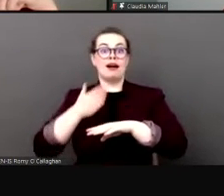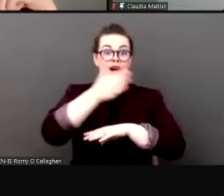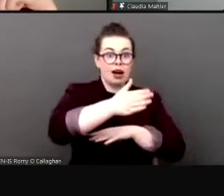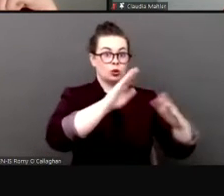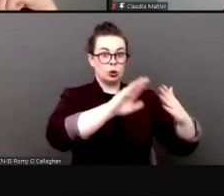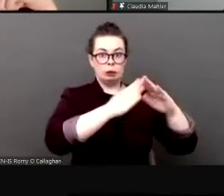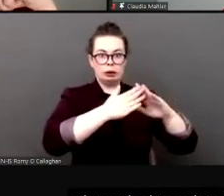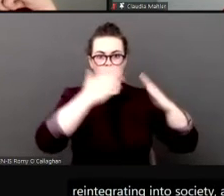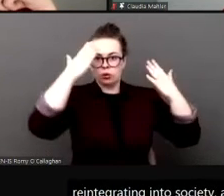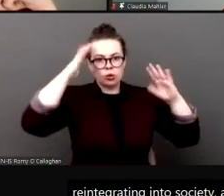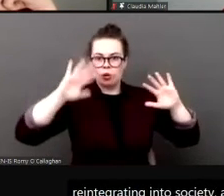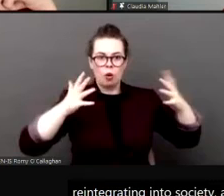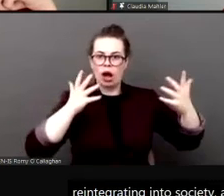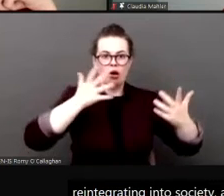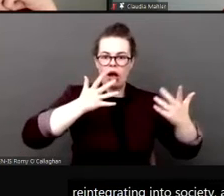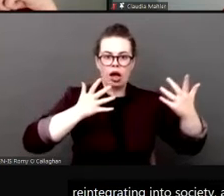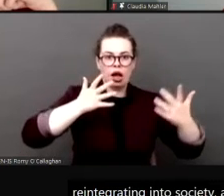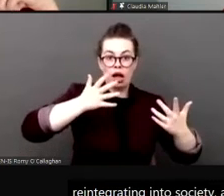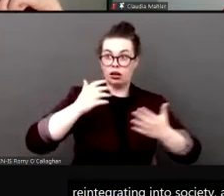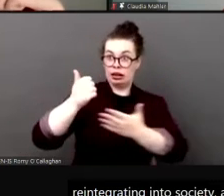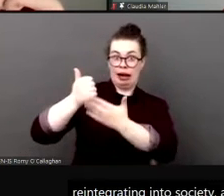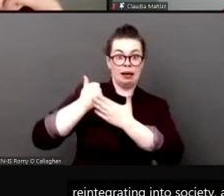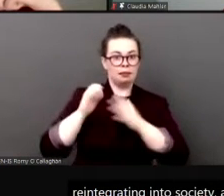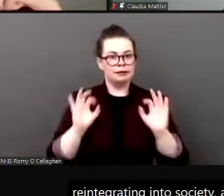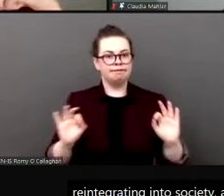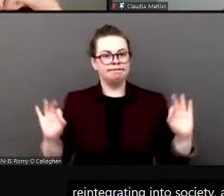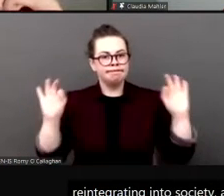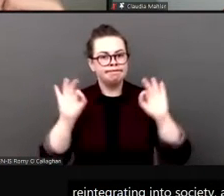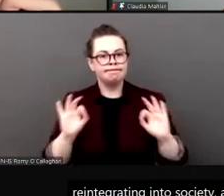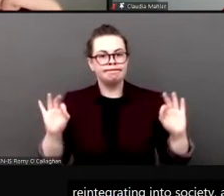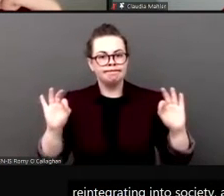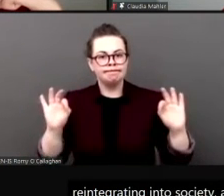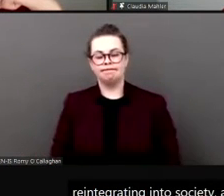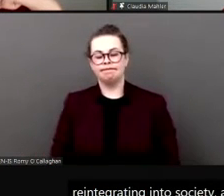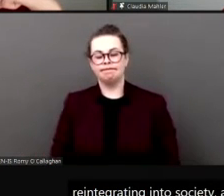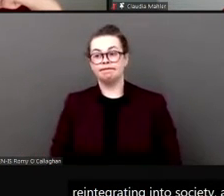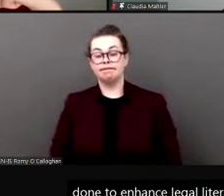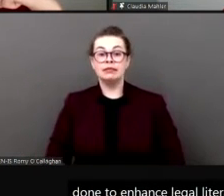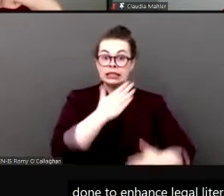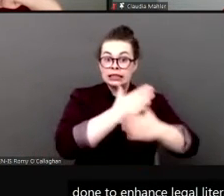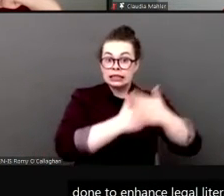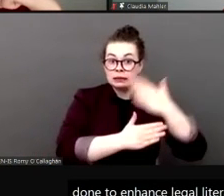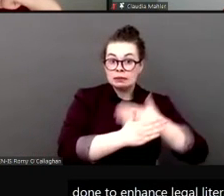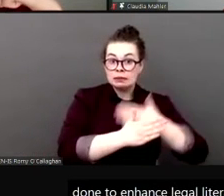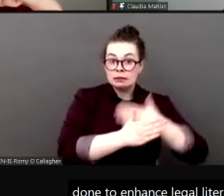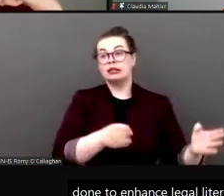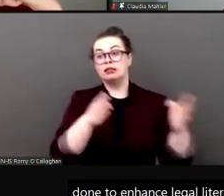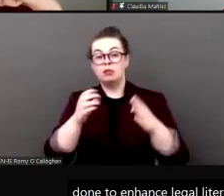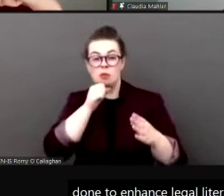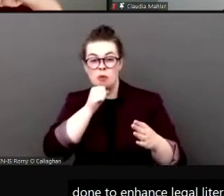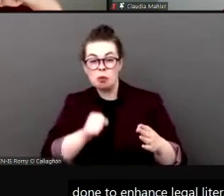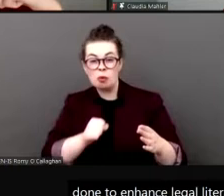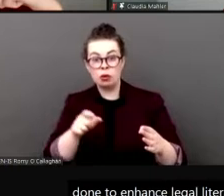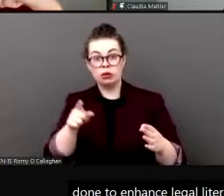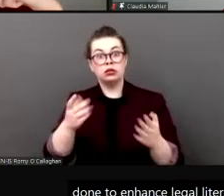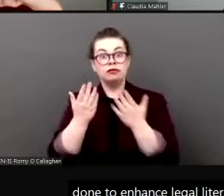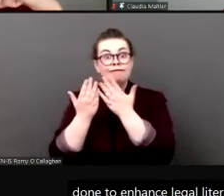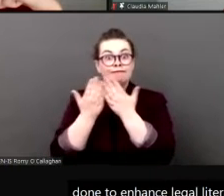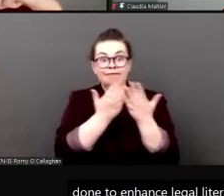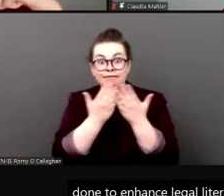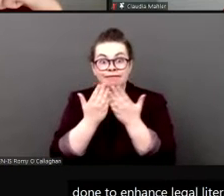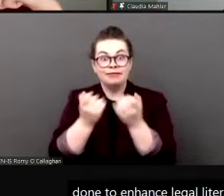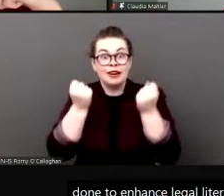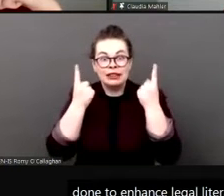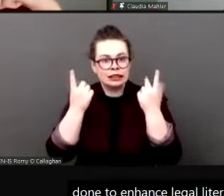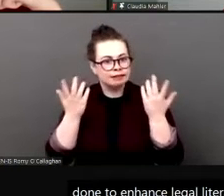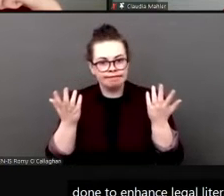enhance legal literacy amongst older people and people with disabilities. There's limited availability of legal aid